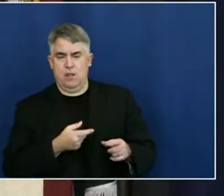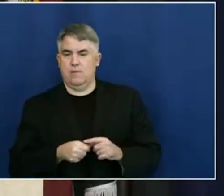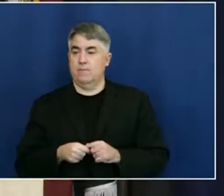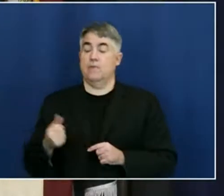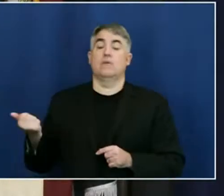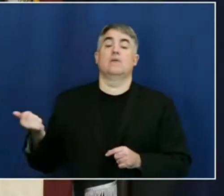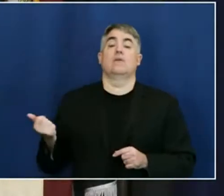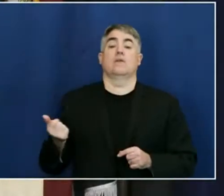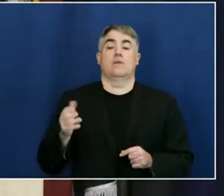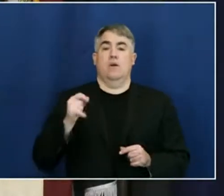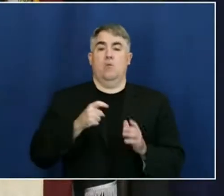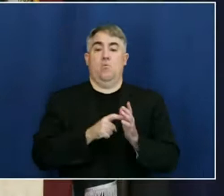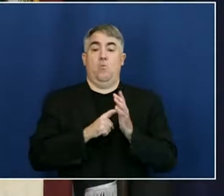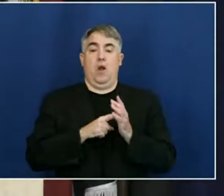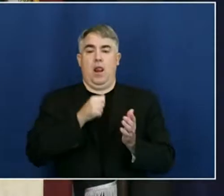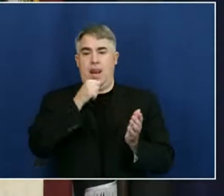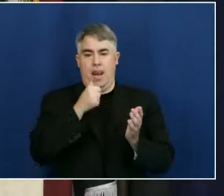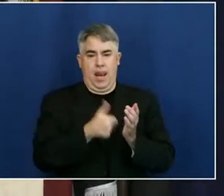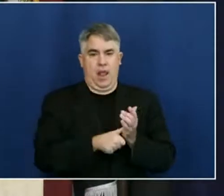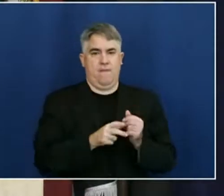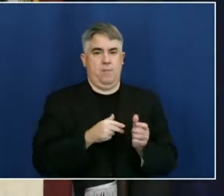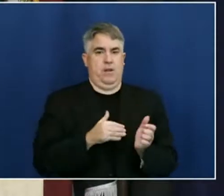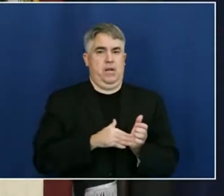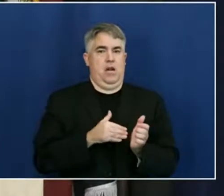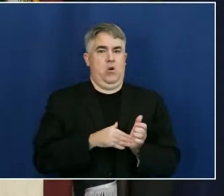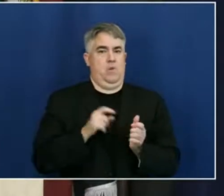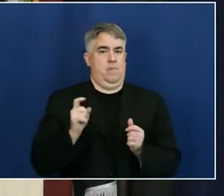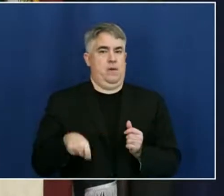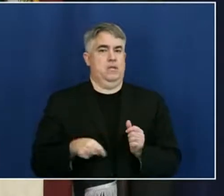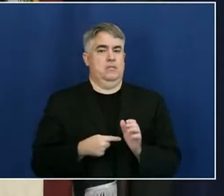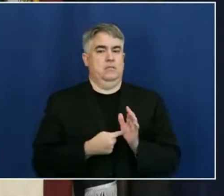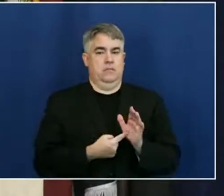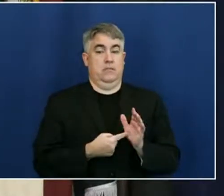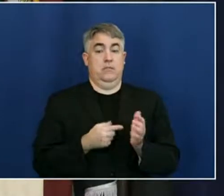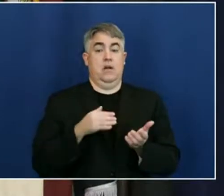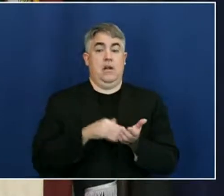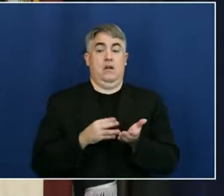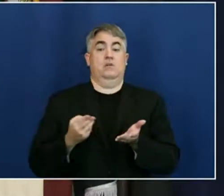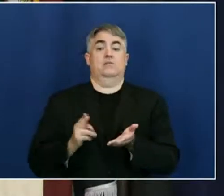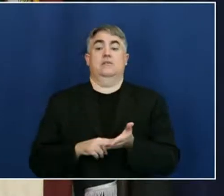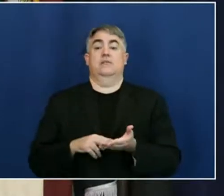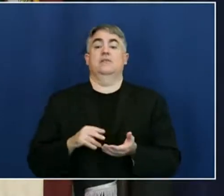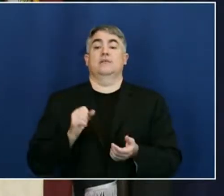that. And they have to produce that at each of our sites when they arrive for an appointment.